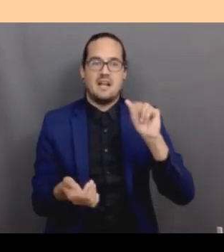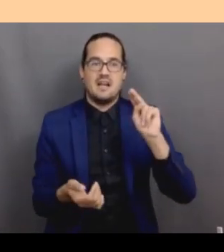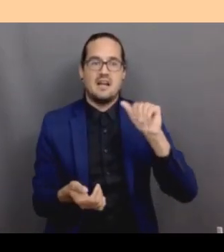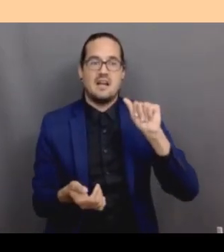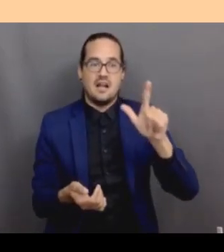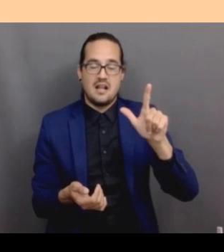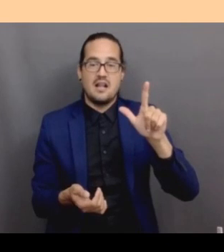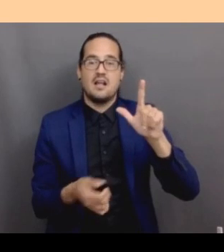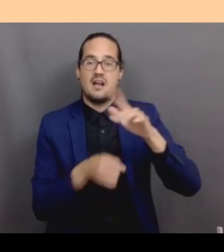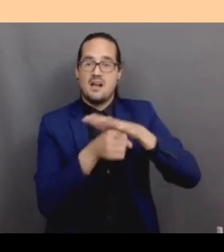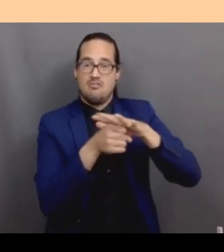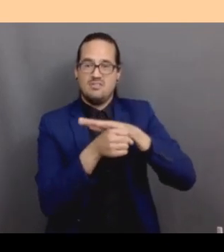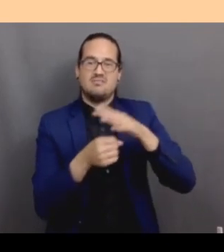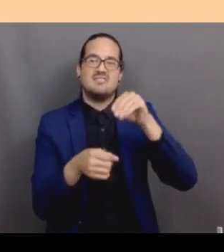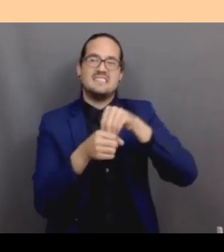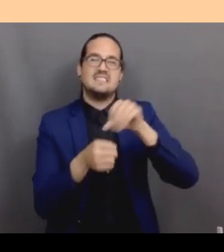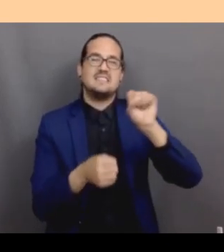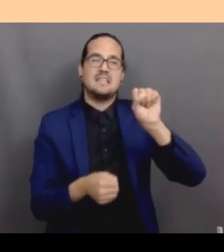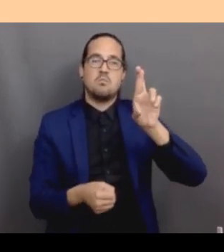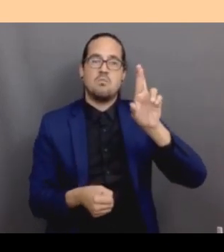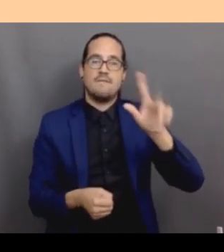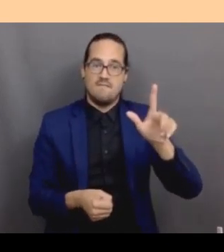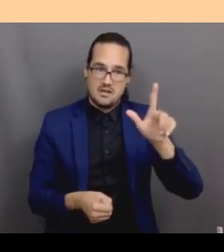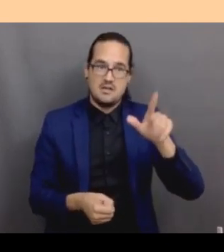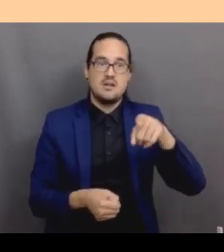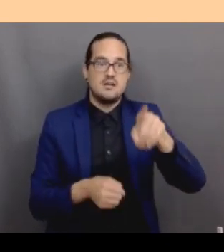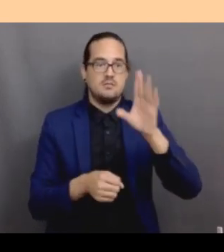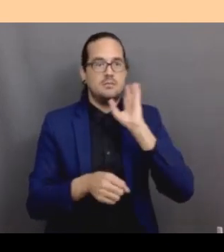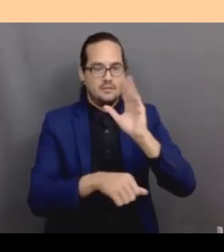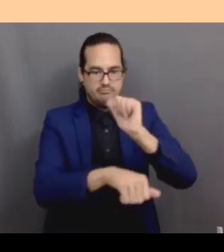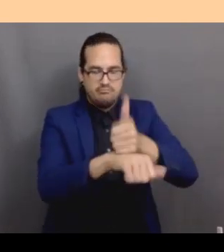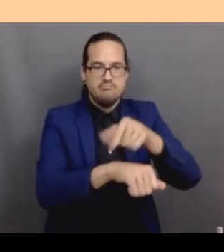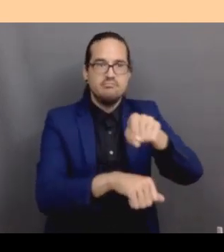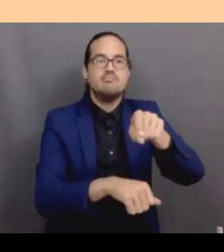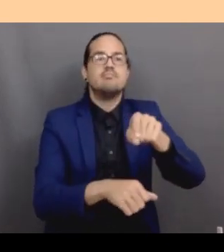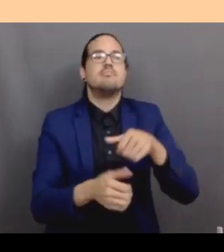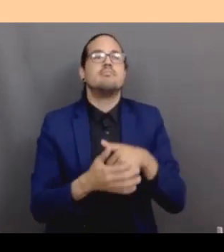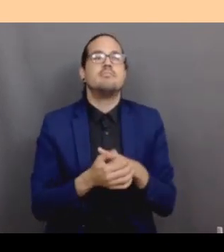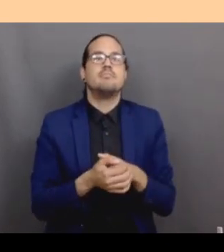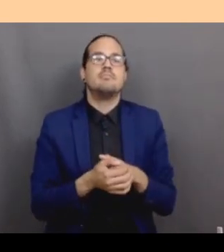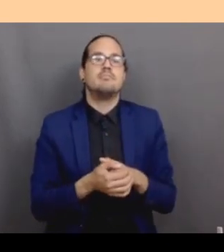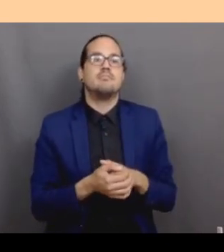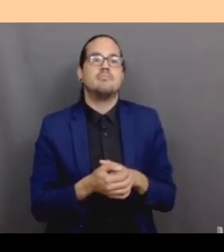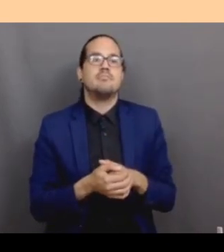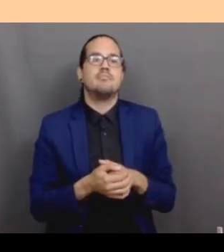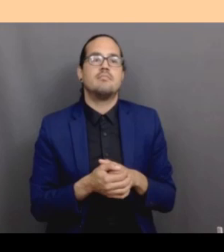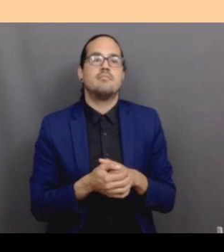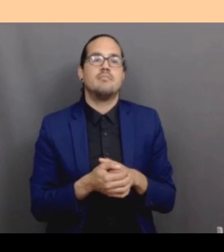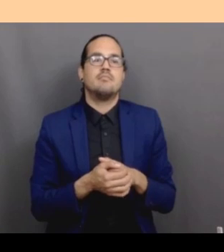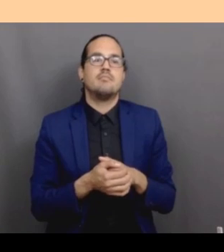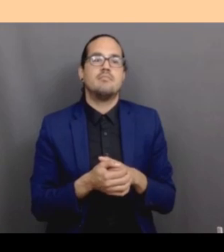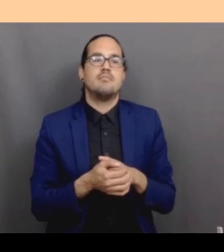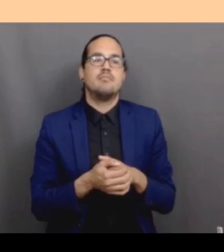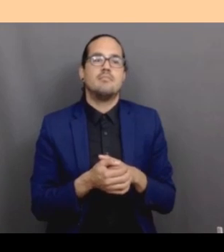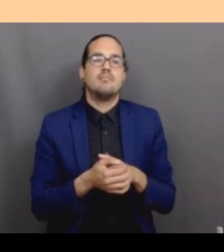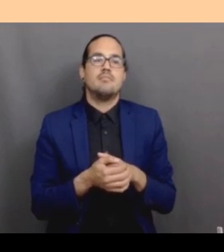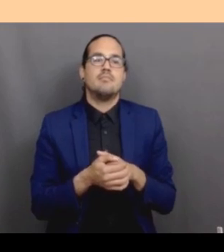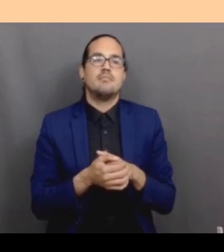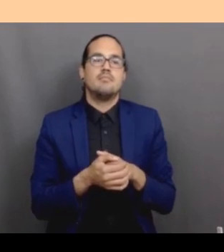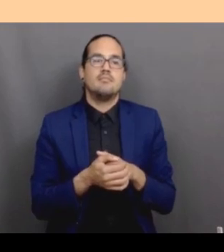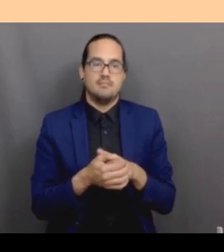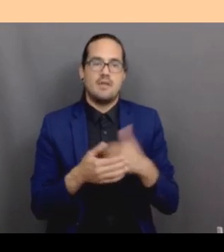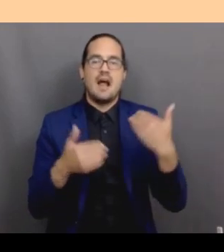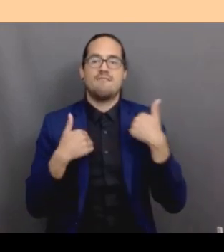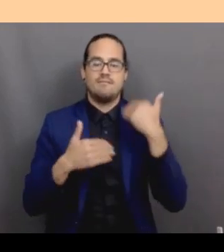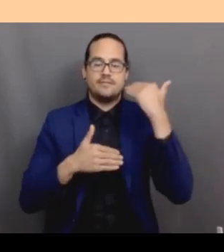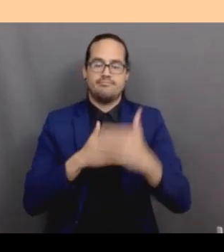earlier, these organizations are critical for all phases of our response to this pandemic. And in partnership with Canal Alliance, Multicultural Center